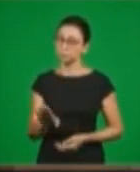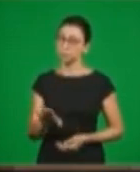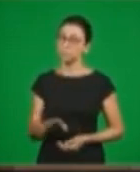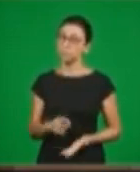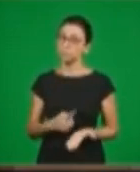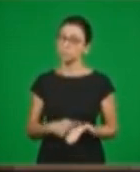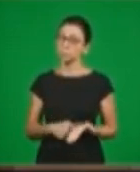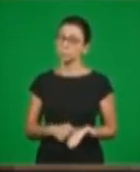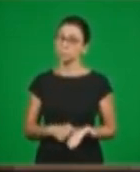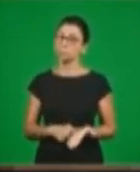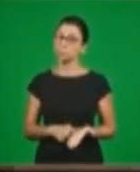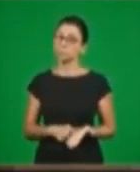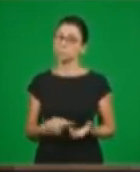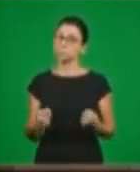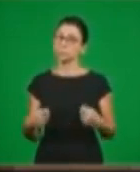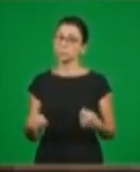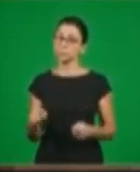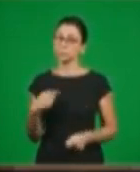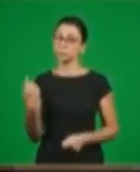you know.